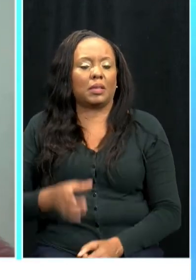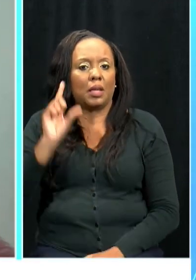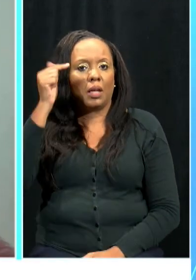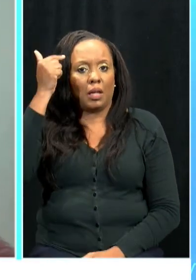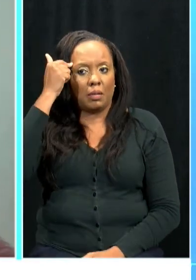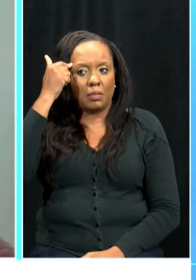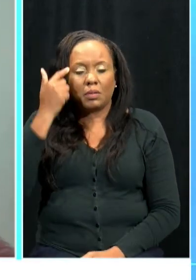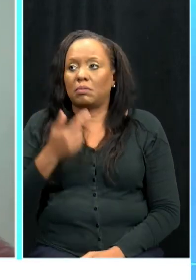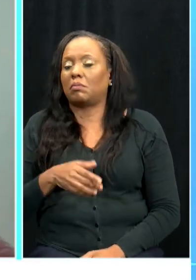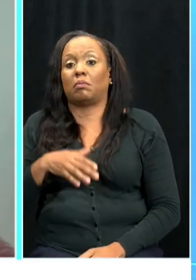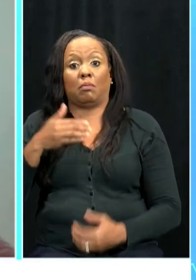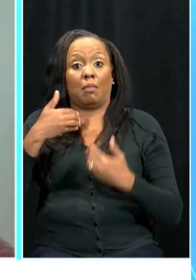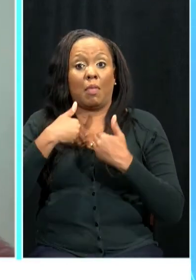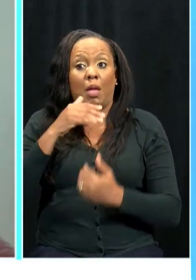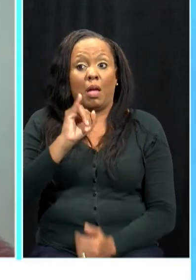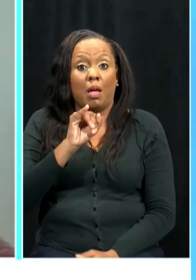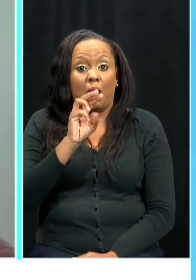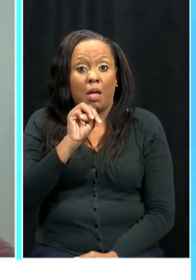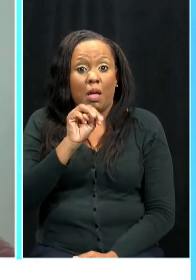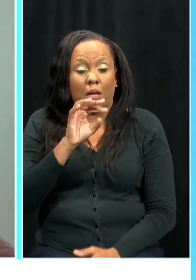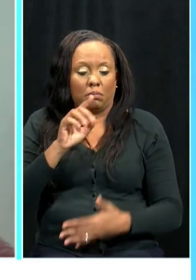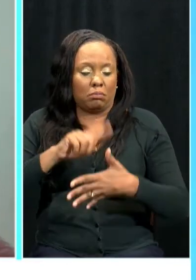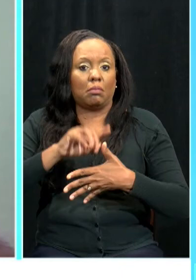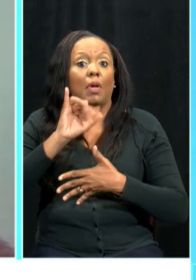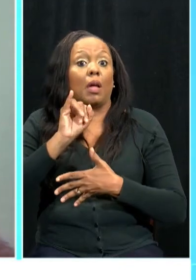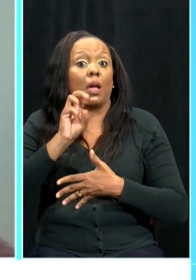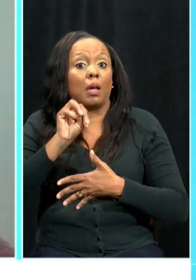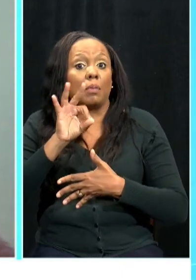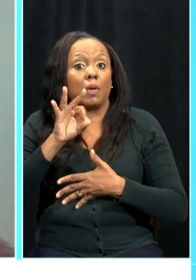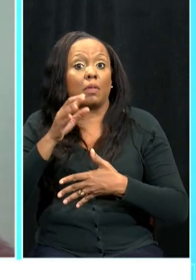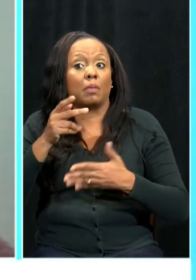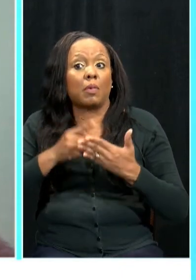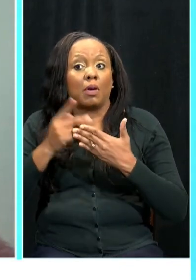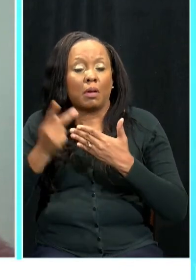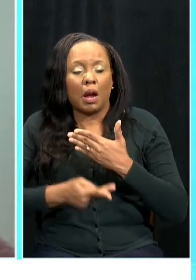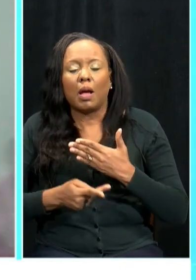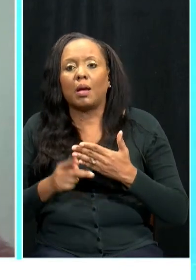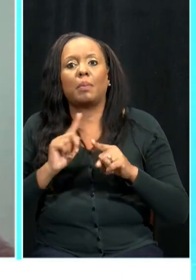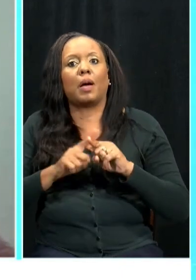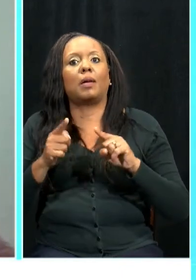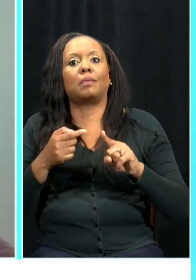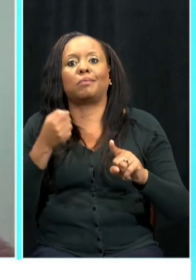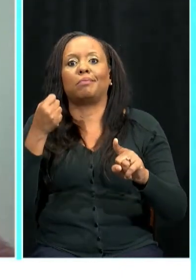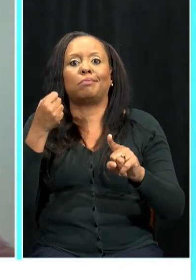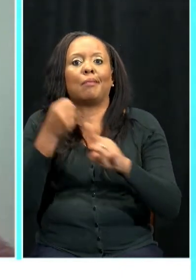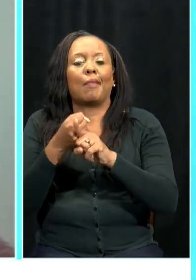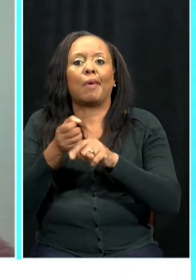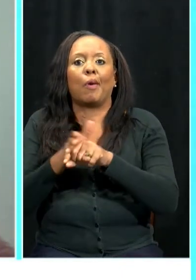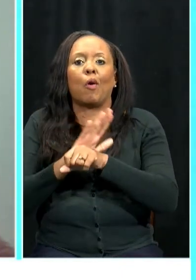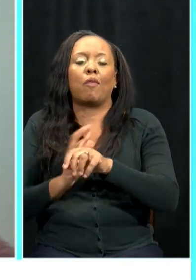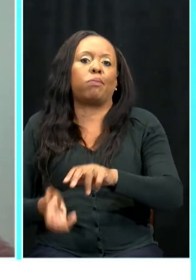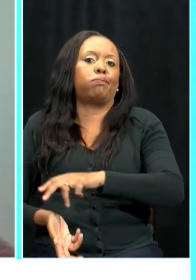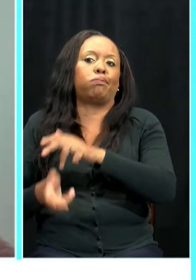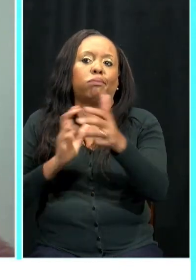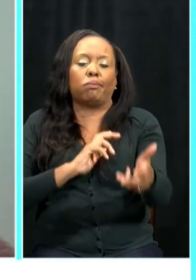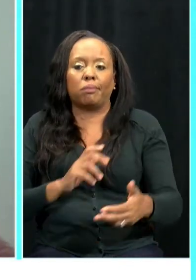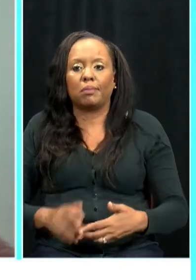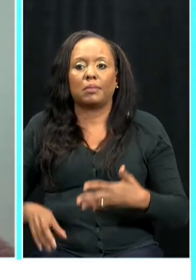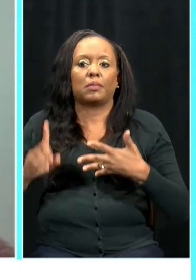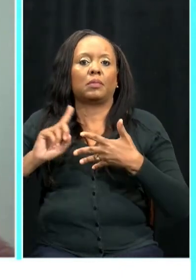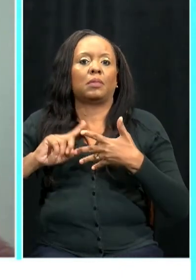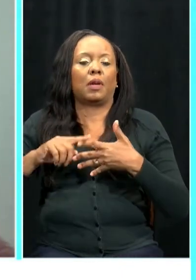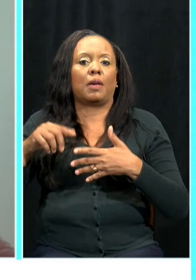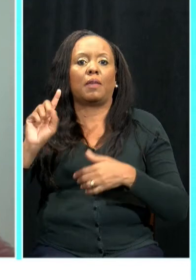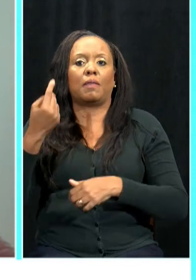the IMF program. We made tremendous progress under it, and then we were hit by COVID. And then we had our first hurricane in